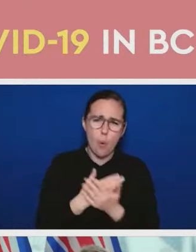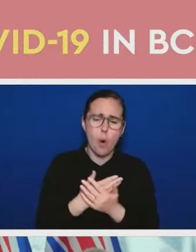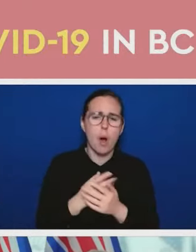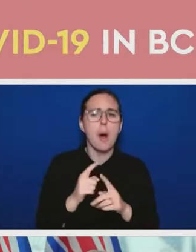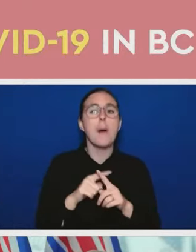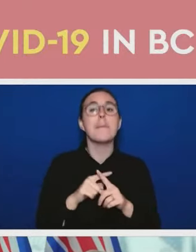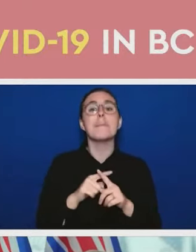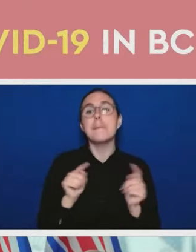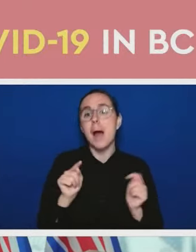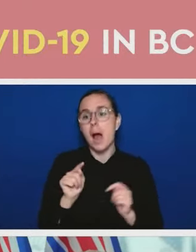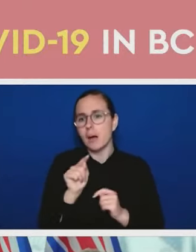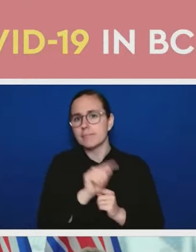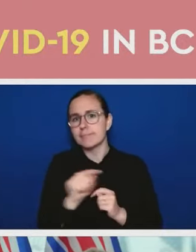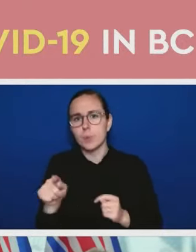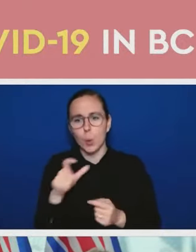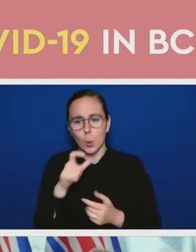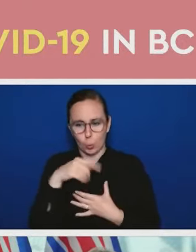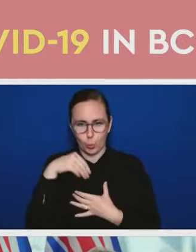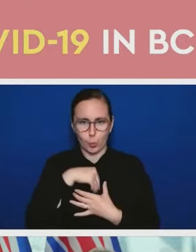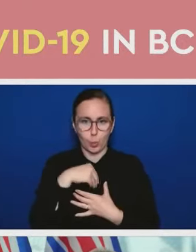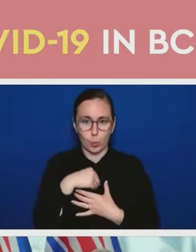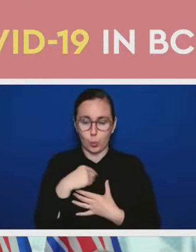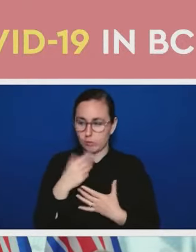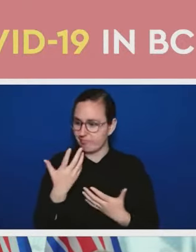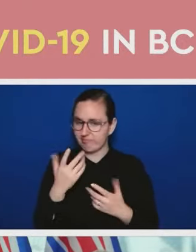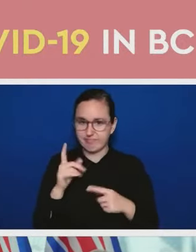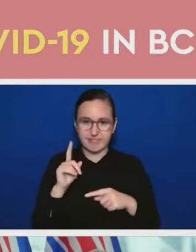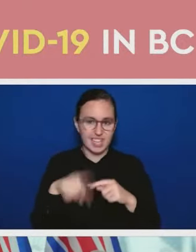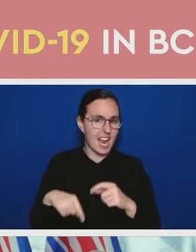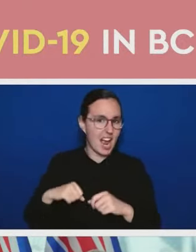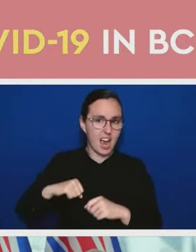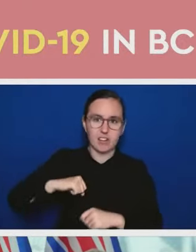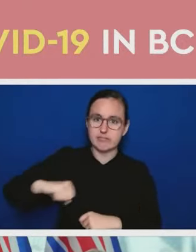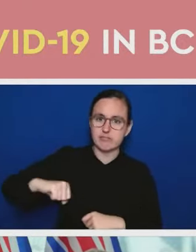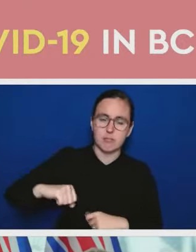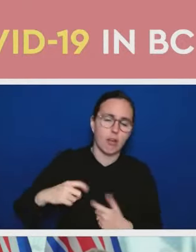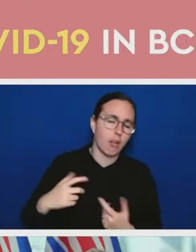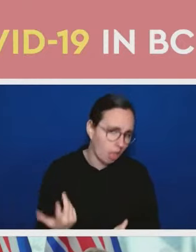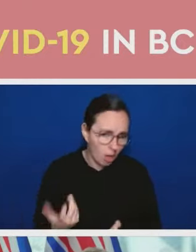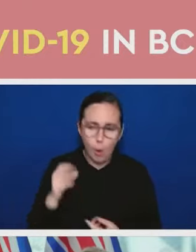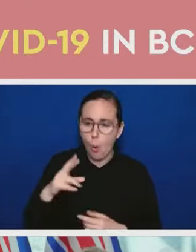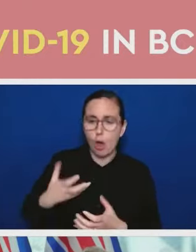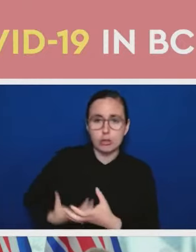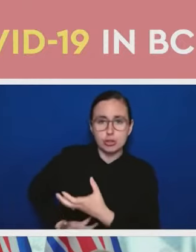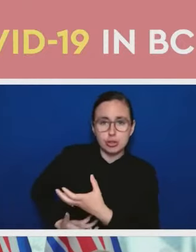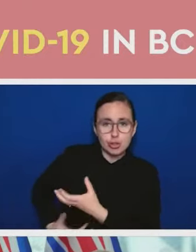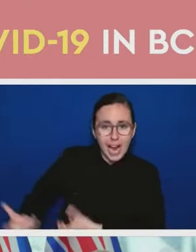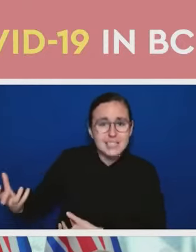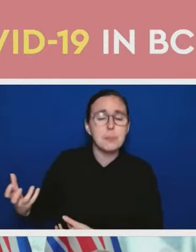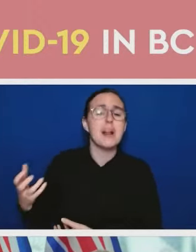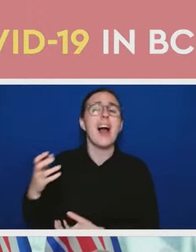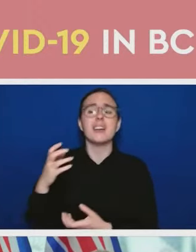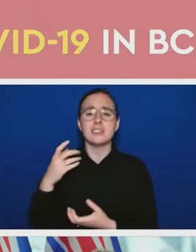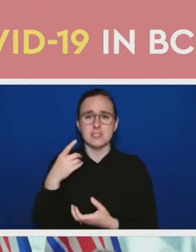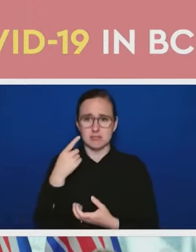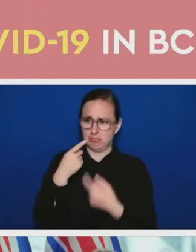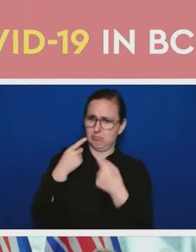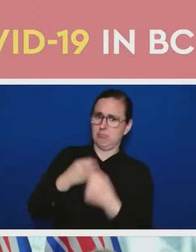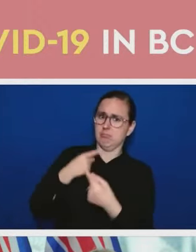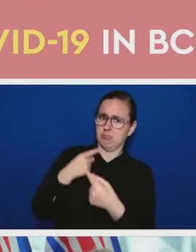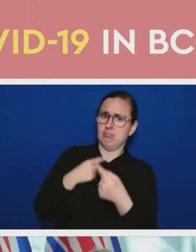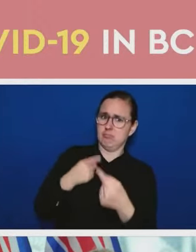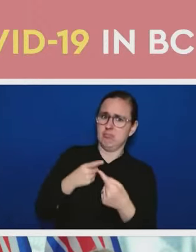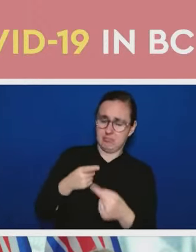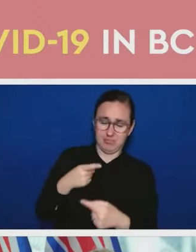immunocompromised, transplant recipients, and their loved ones, this virus has posed a very serious risk, and